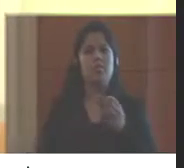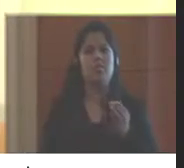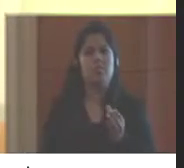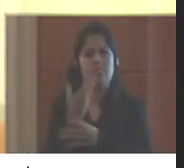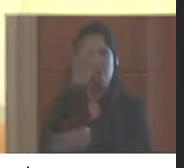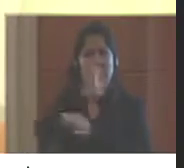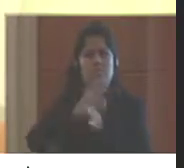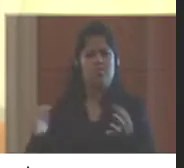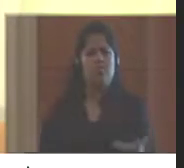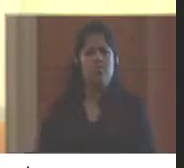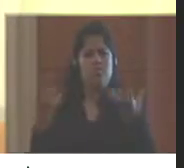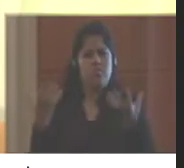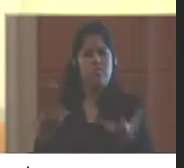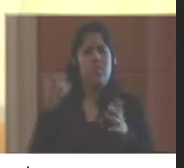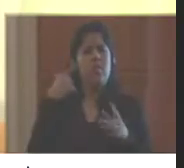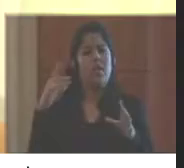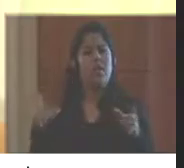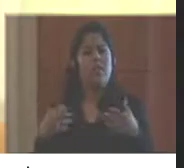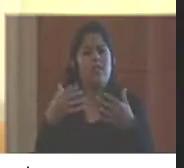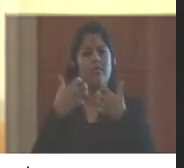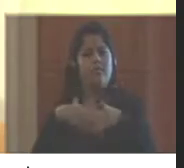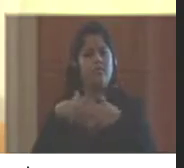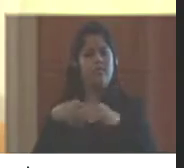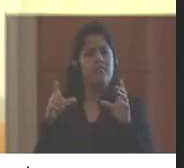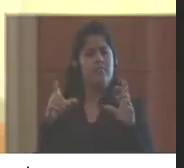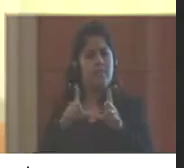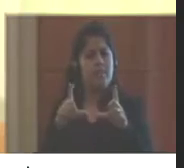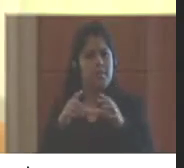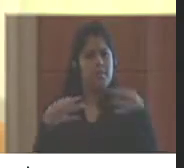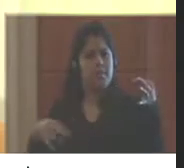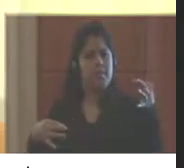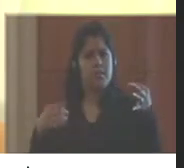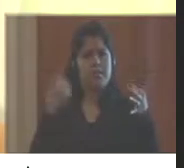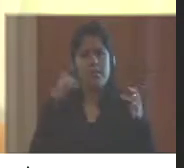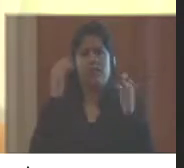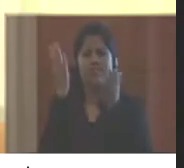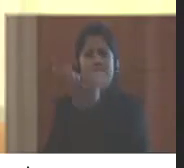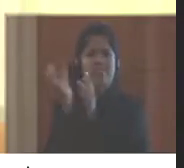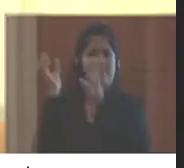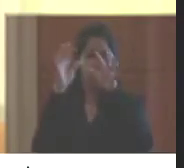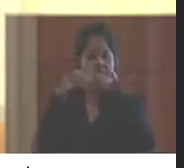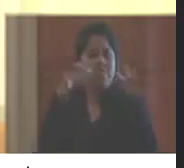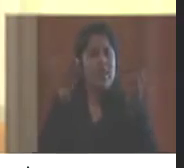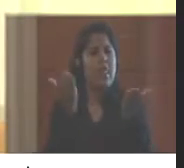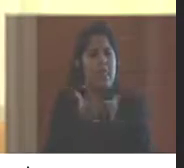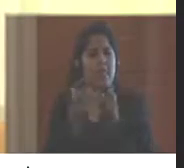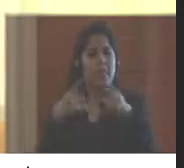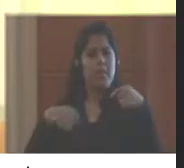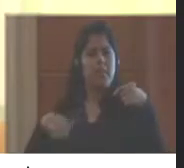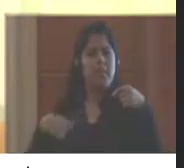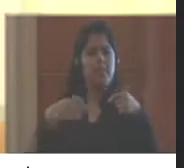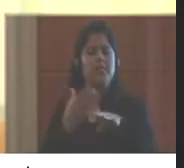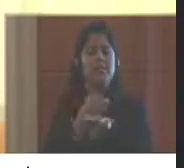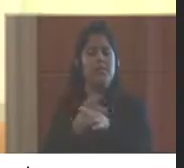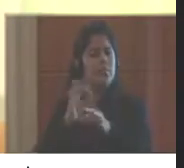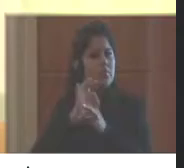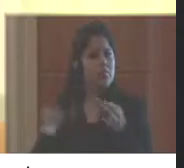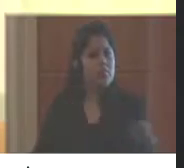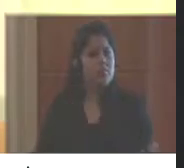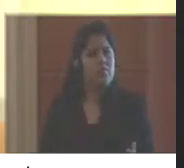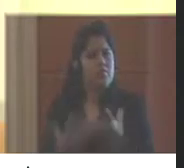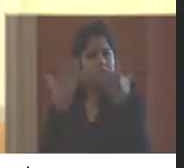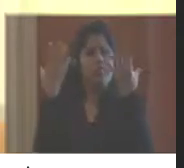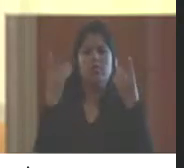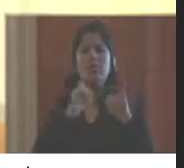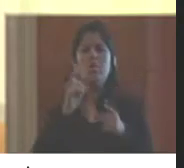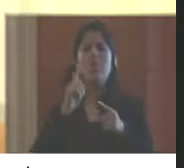February there was a fire in a paper depot. It was a very